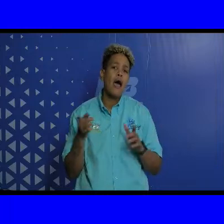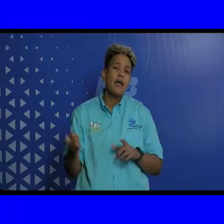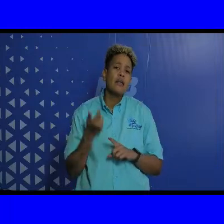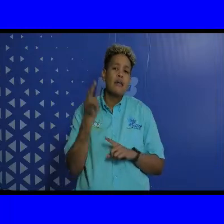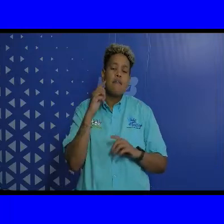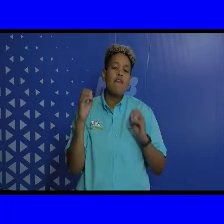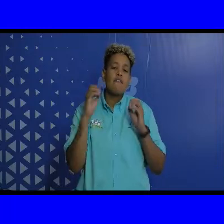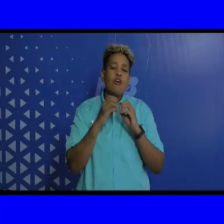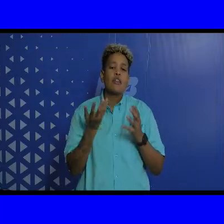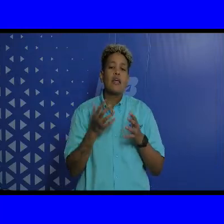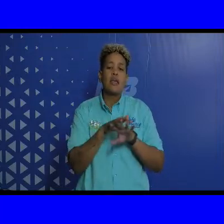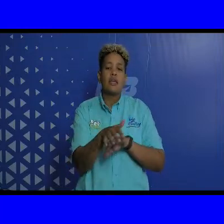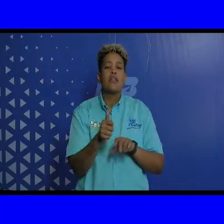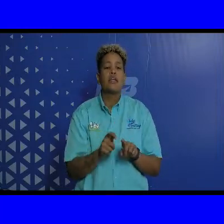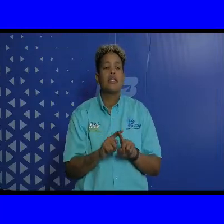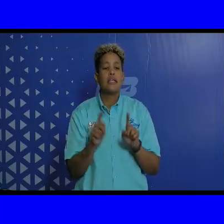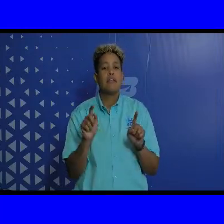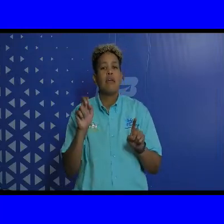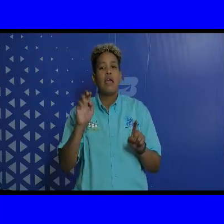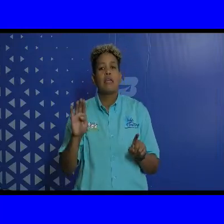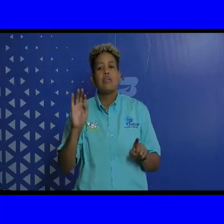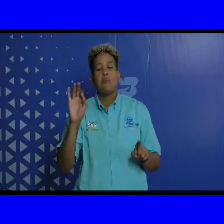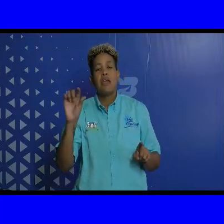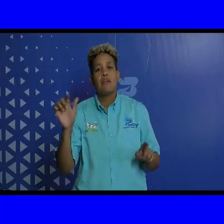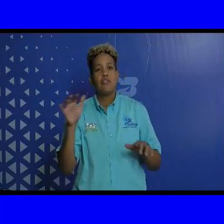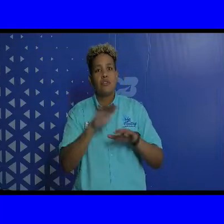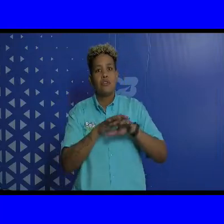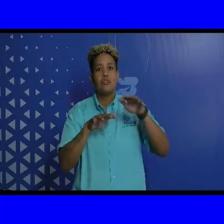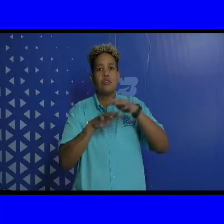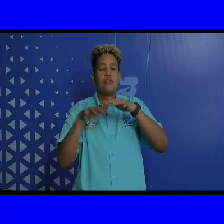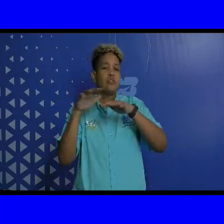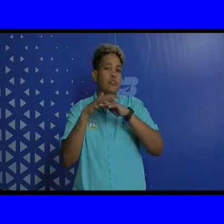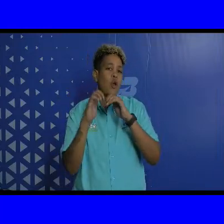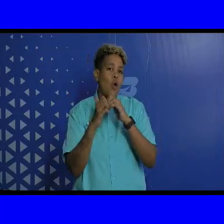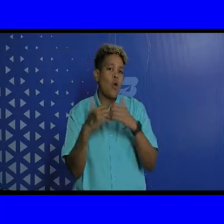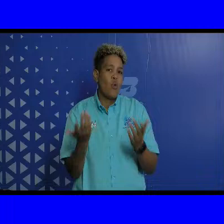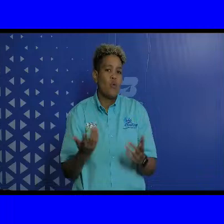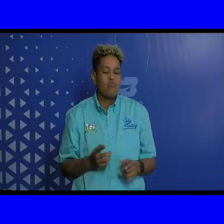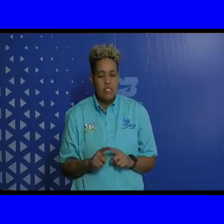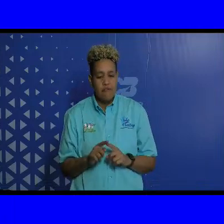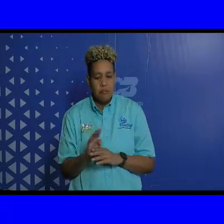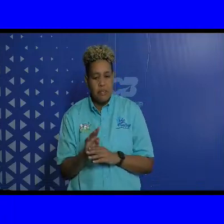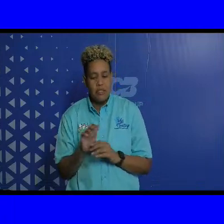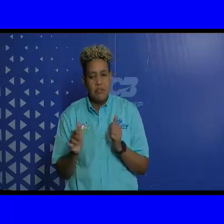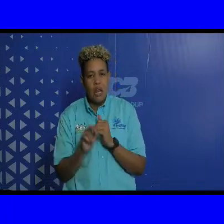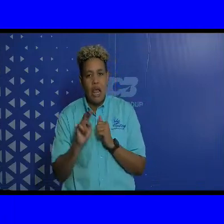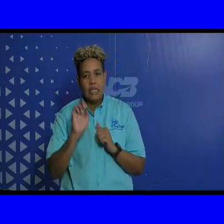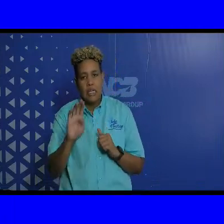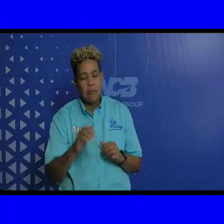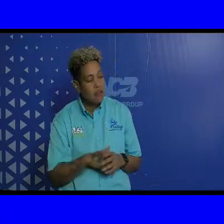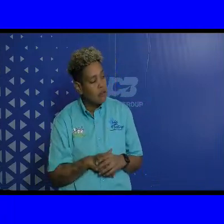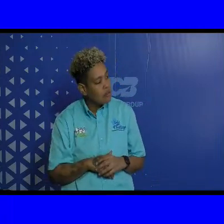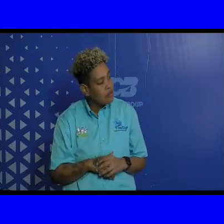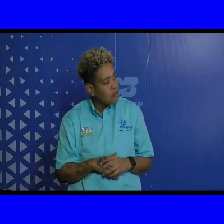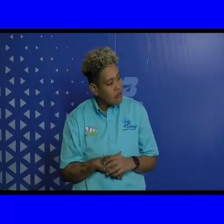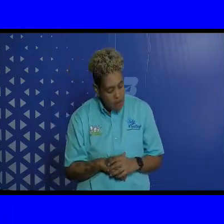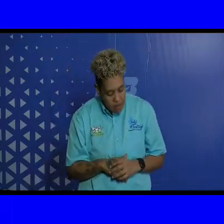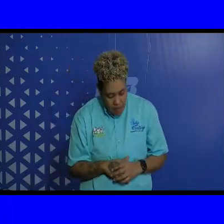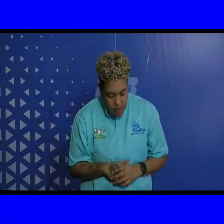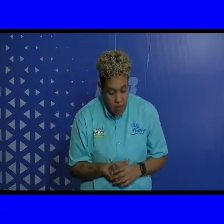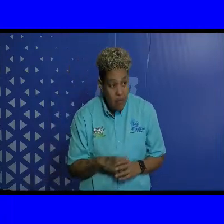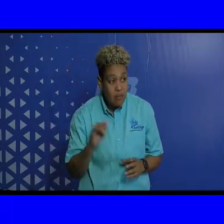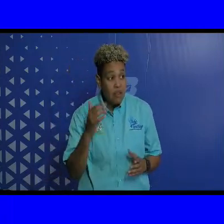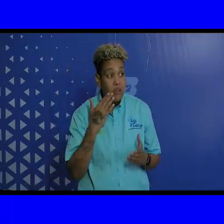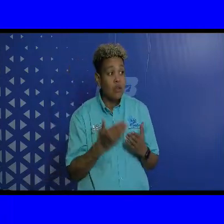to further integrate the different NCBFG subsidiaries? Okay, that's a